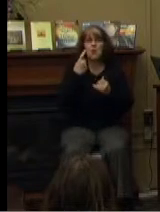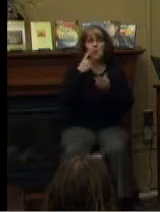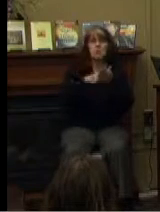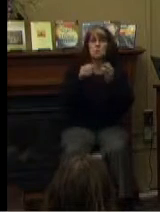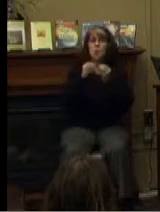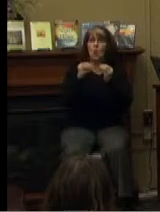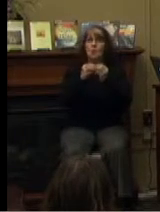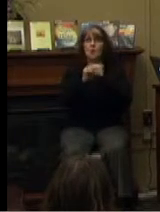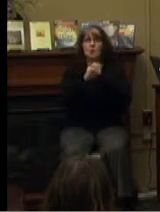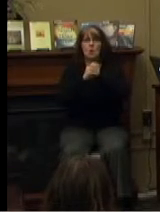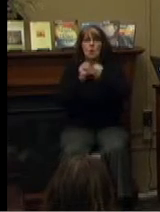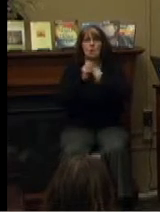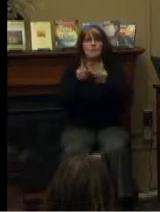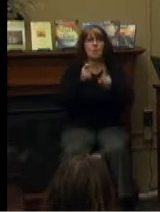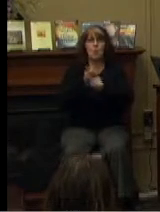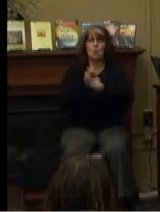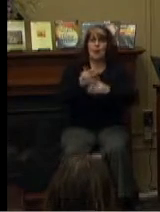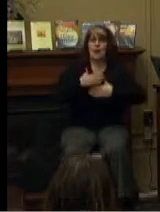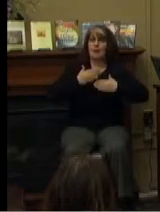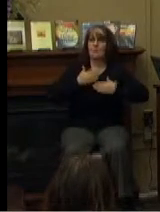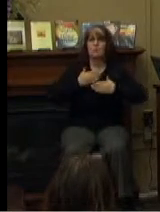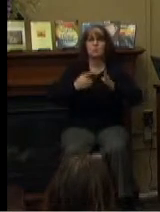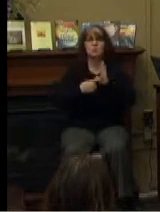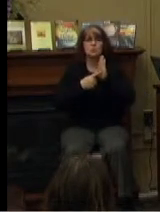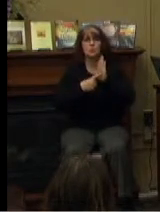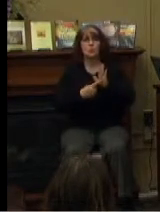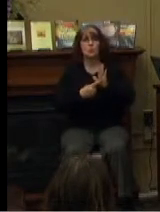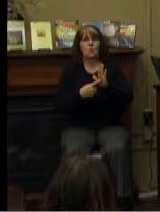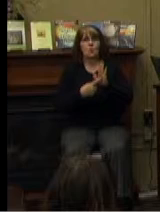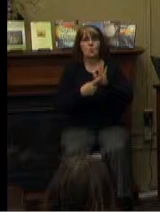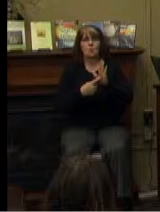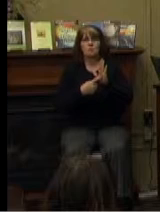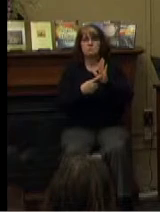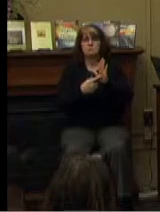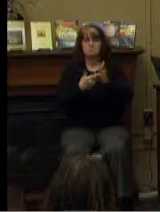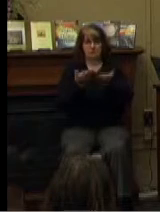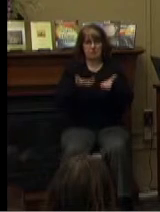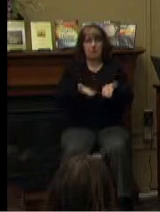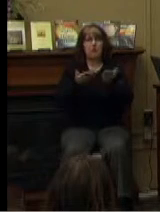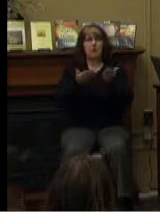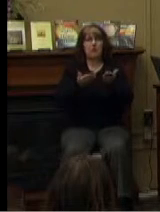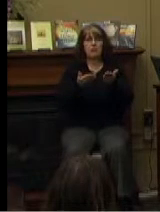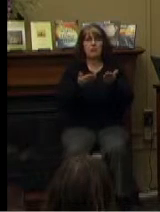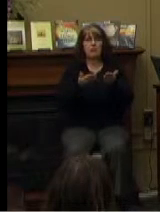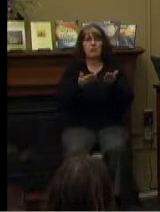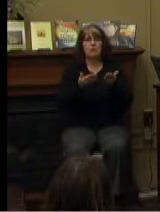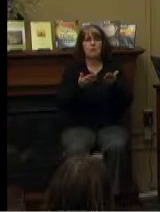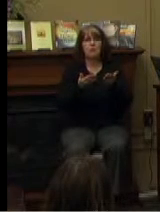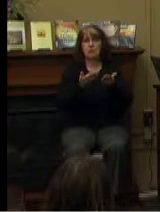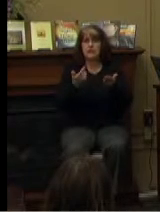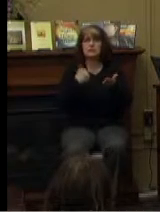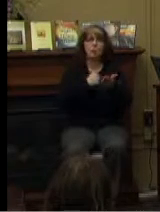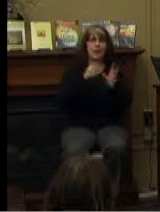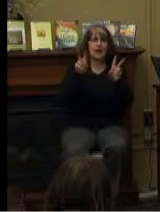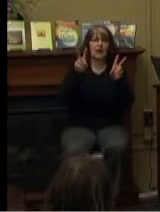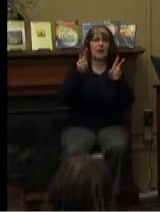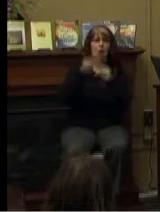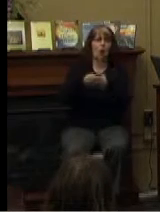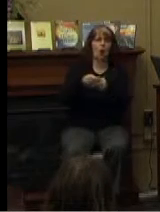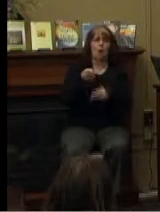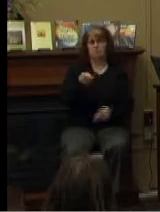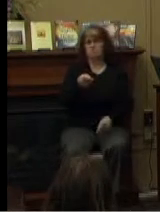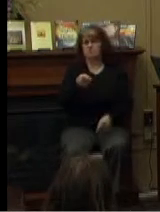who are very happy to show their, you know, the things that we consider to be, well,